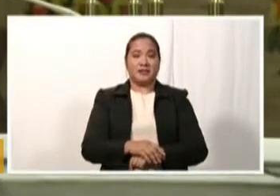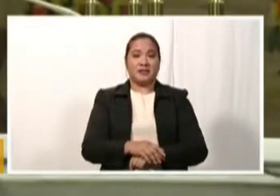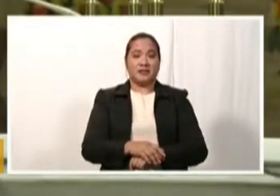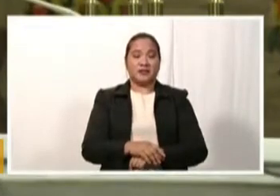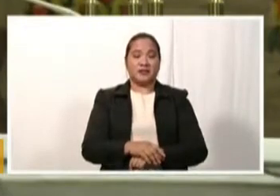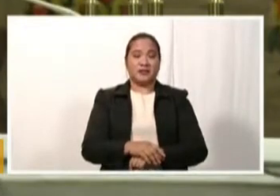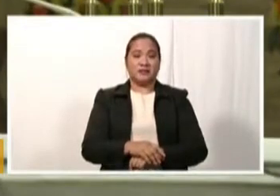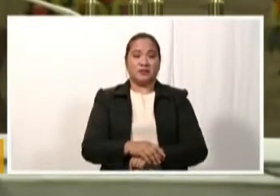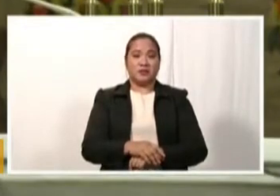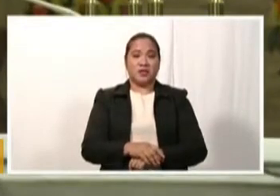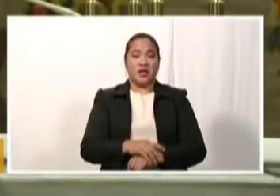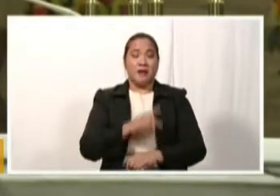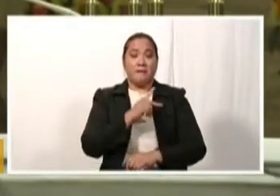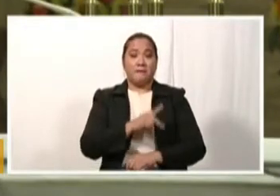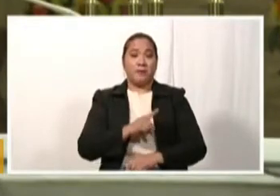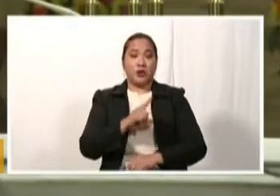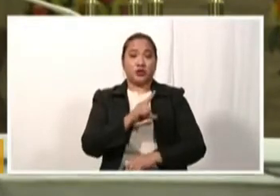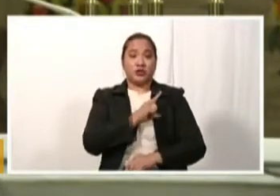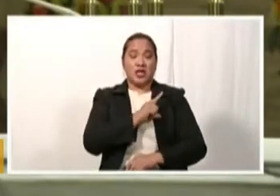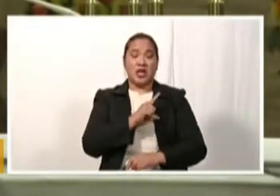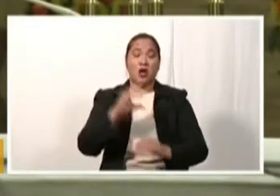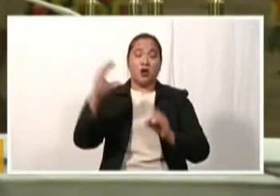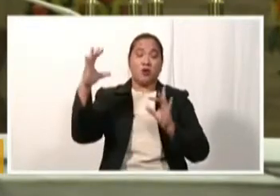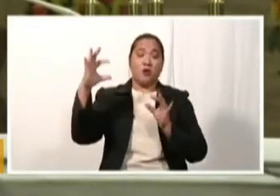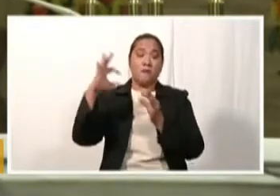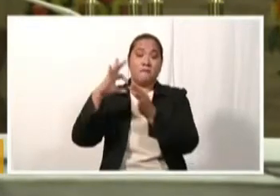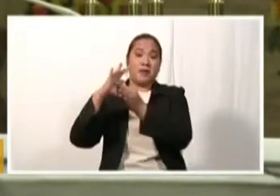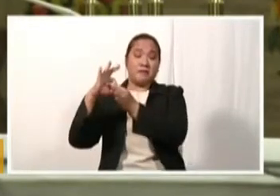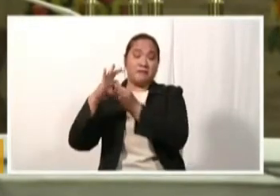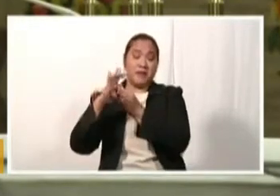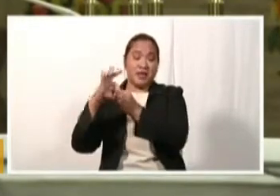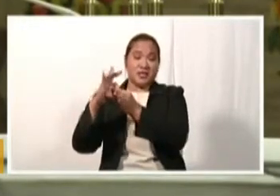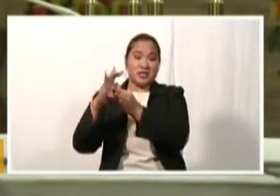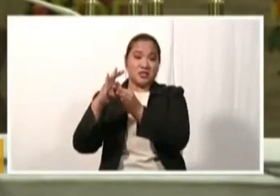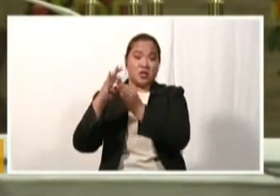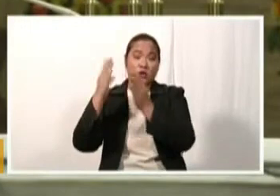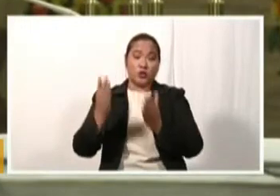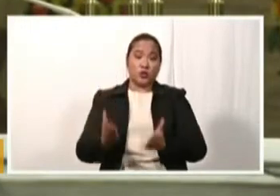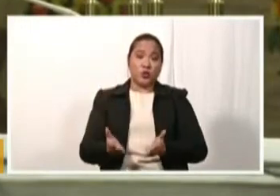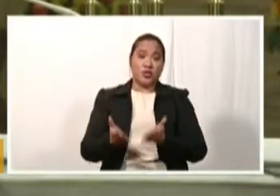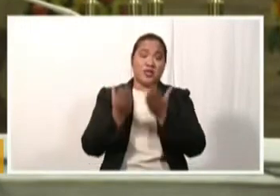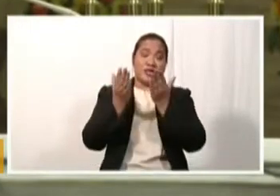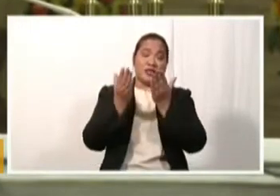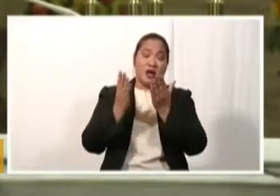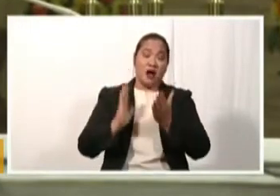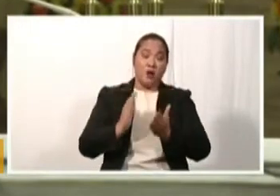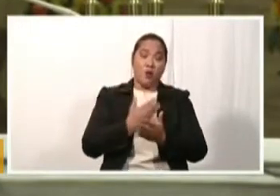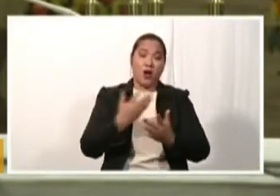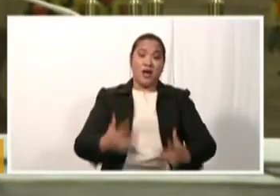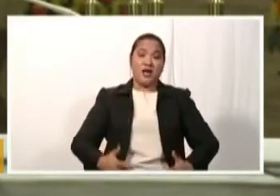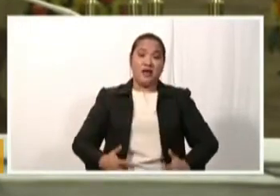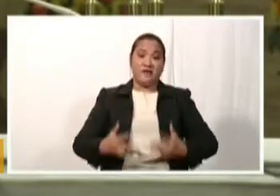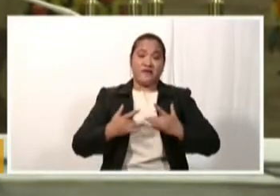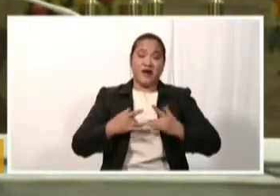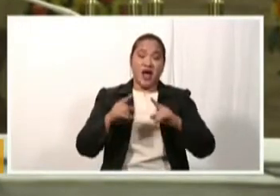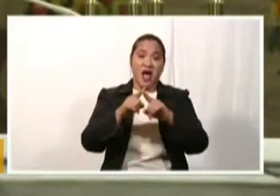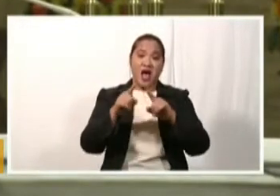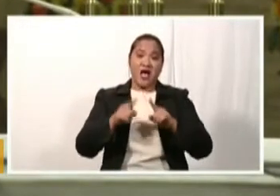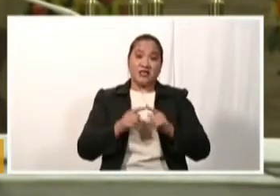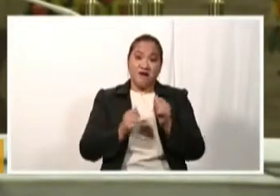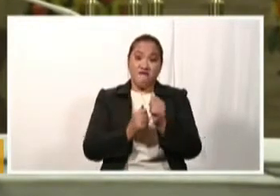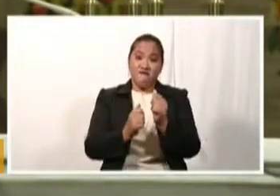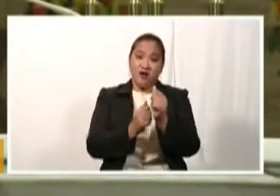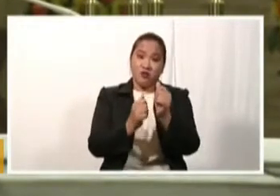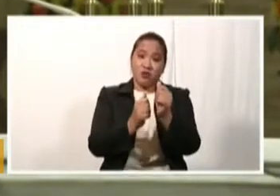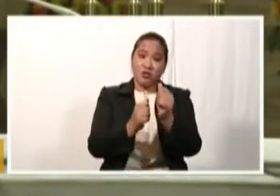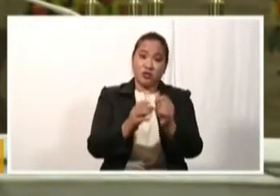is a personal commitment to live our lives as followers